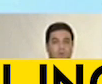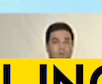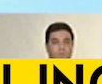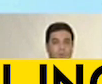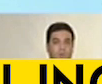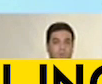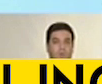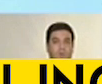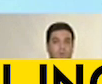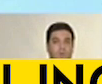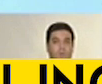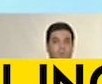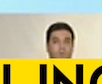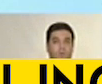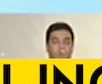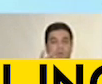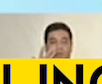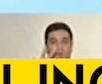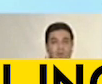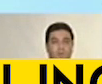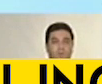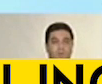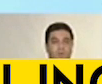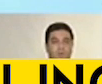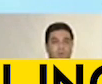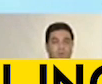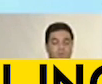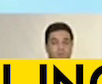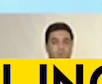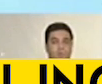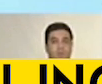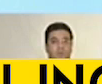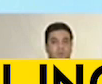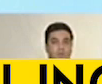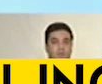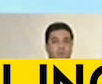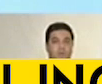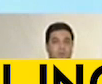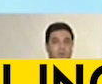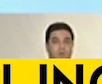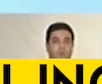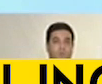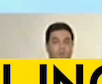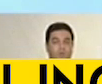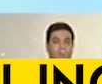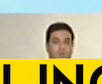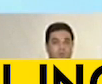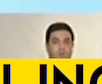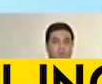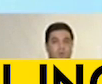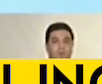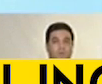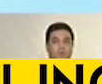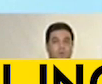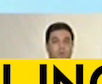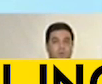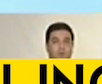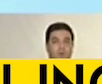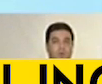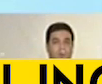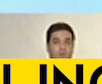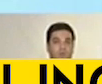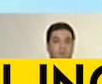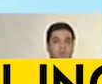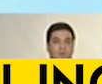kelyapti. Somon qanday rangda bo'ladi aziz o'quvchilar? Sariq rangda bo'ladi. Bu sariqlik insonning zafaronlik, qayg'ulik